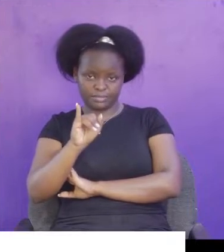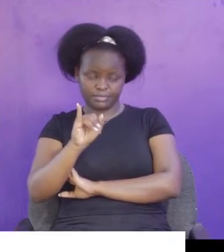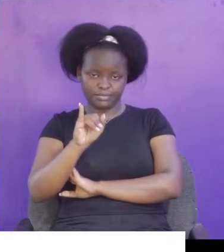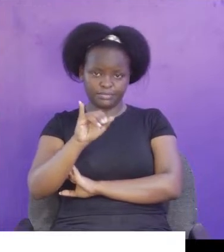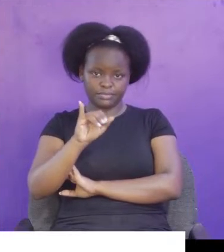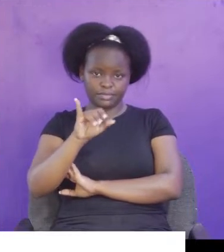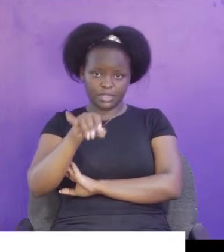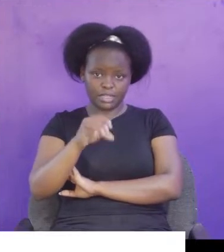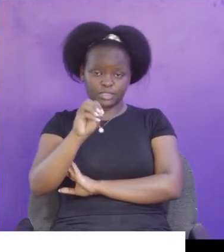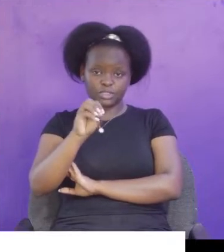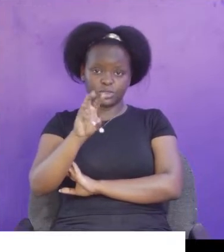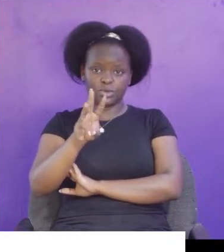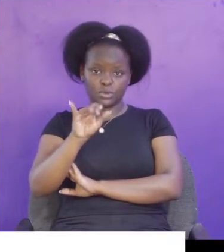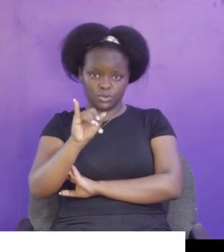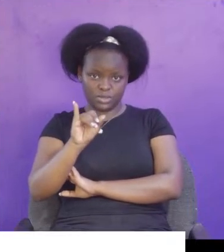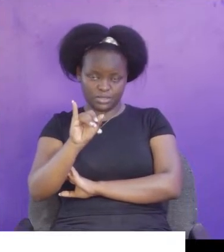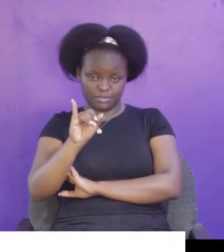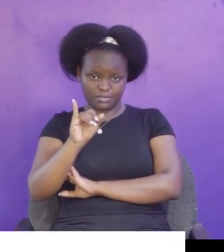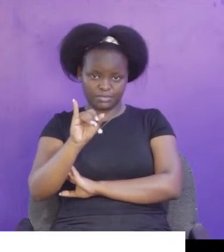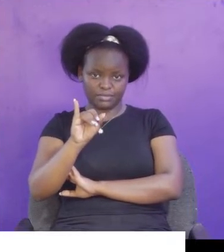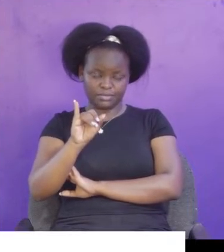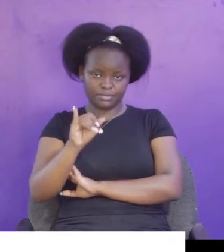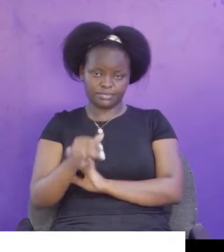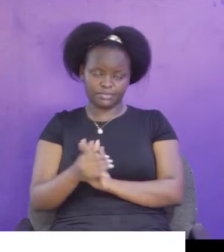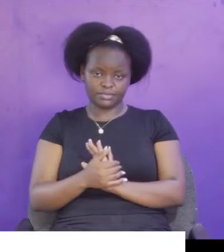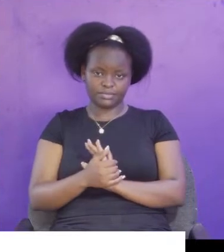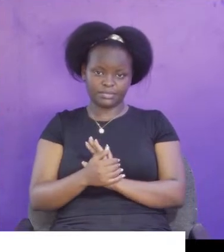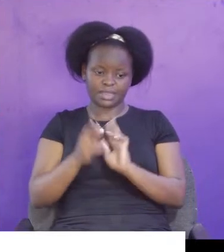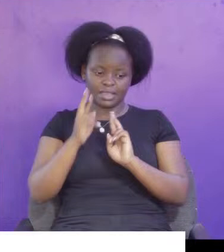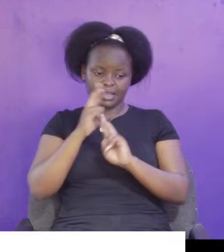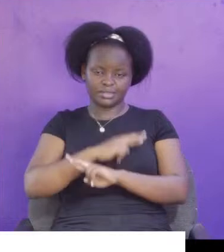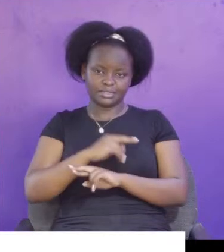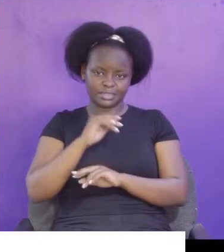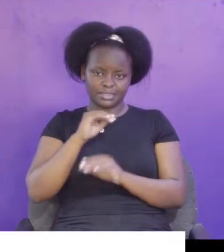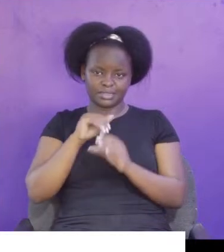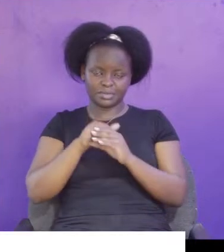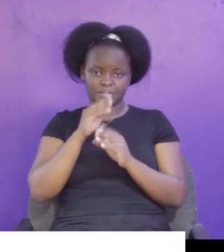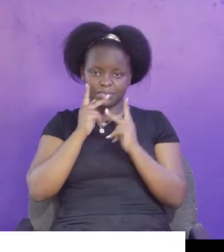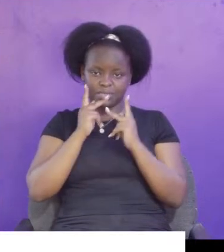Joey! Rest in peace, Dad. Asante.